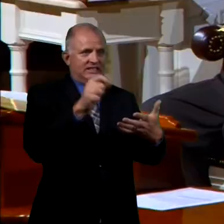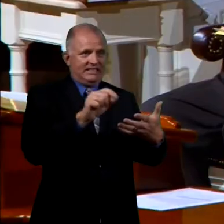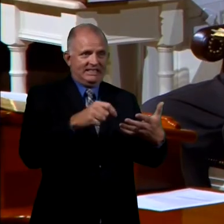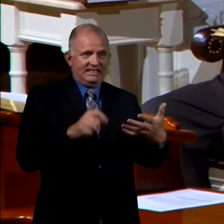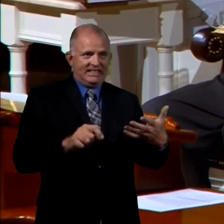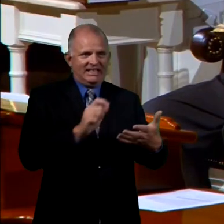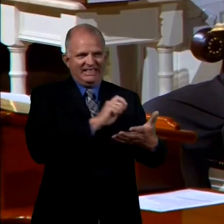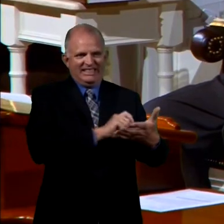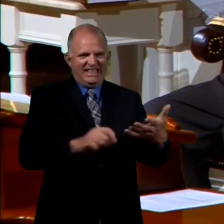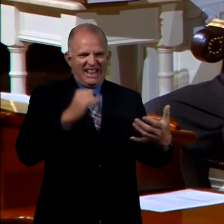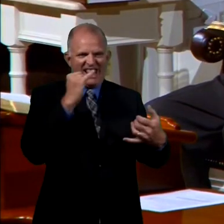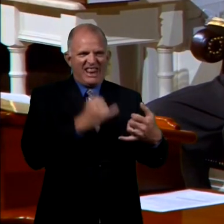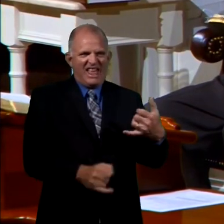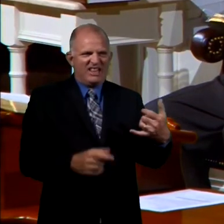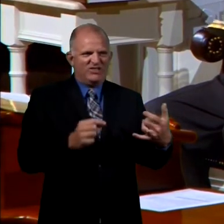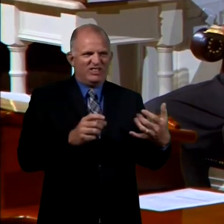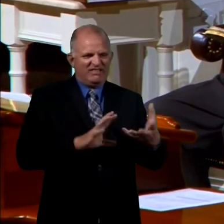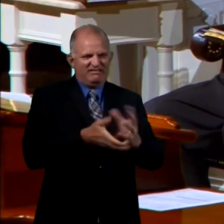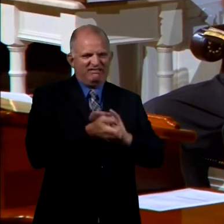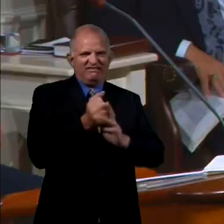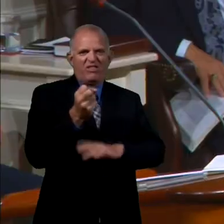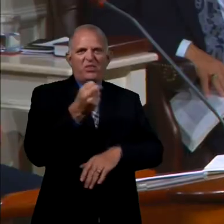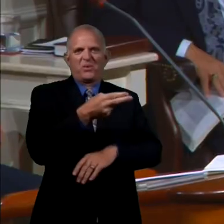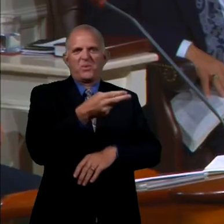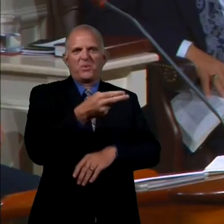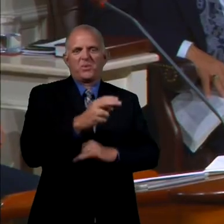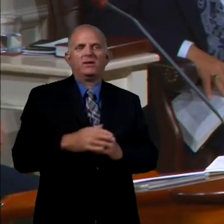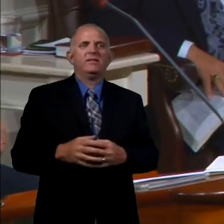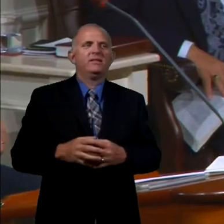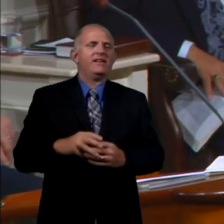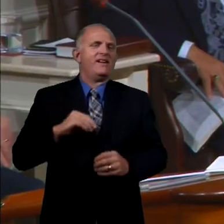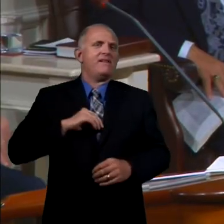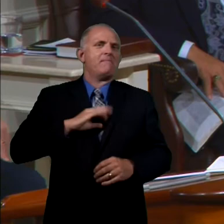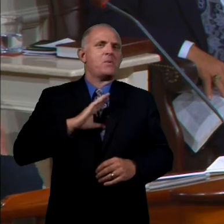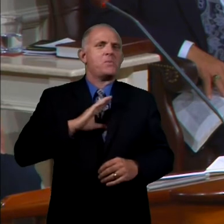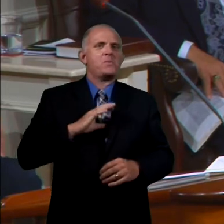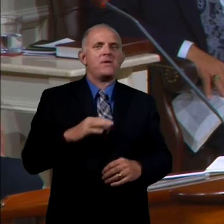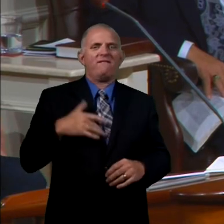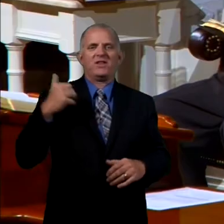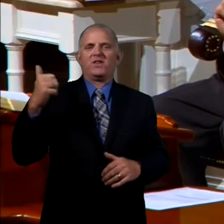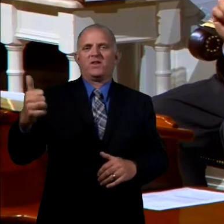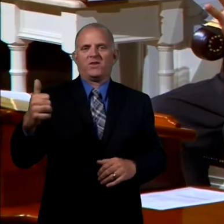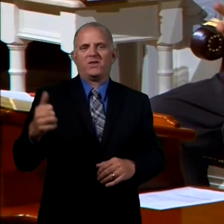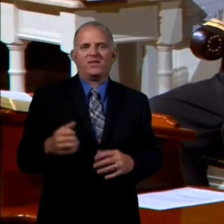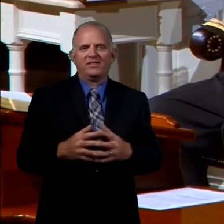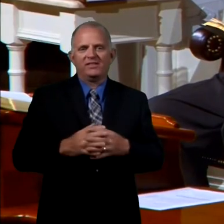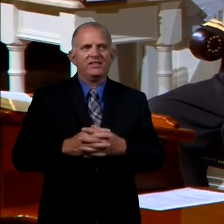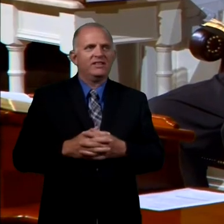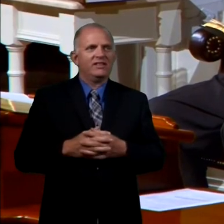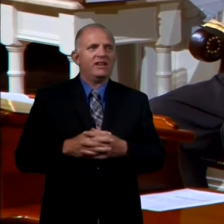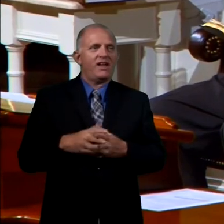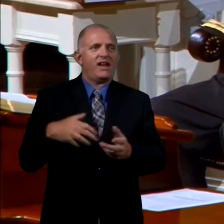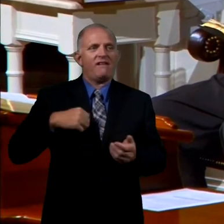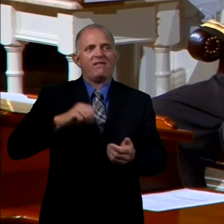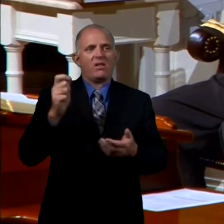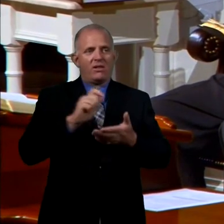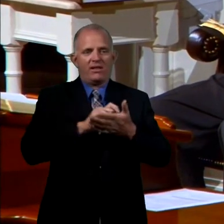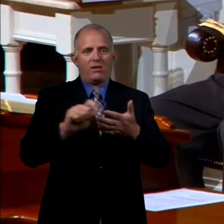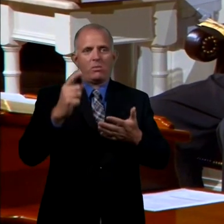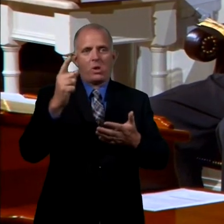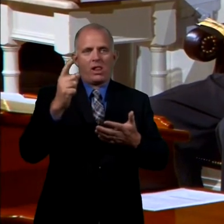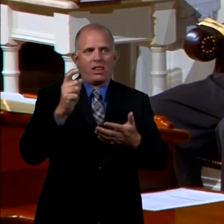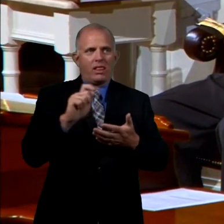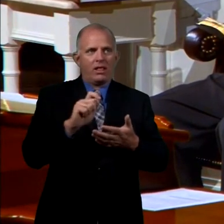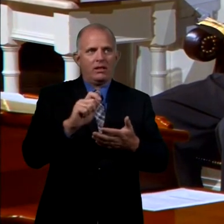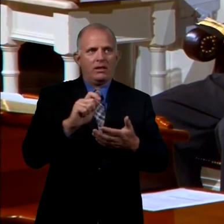do? Throw it away. I get great satisfaction out of that. If I write one thing on a list and then crumple, if I'm really frustrated,